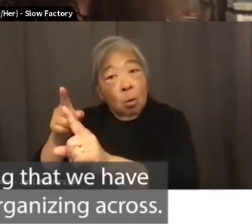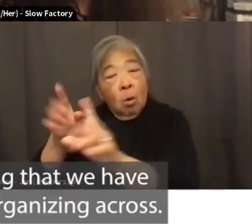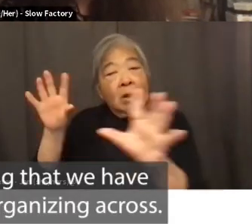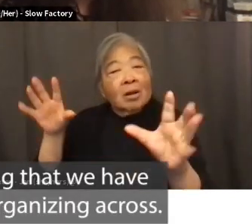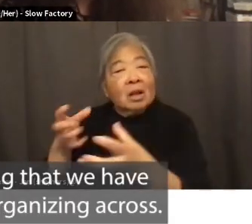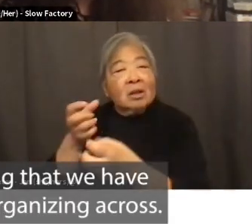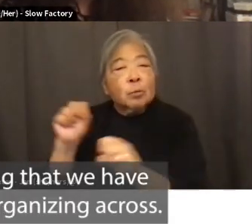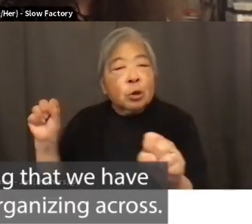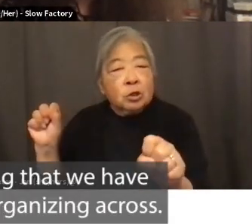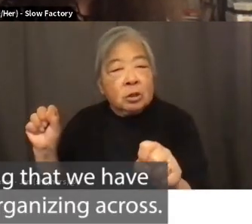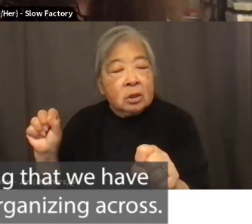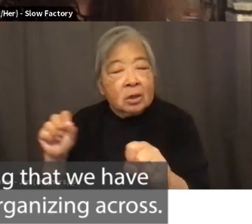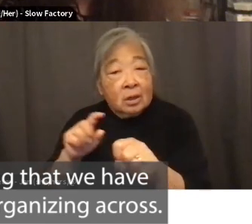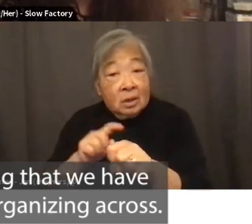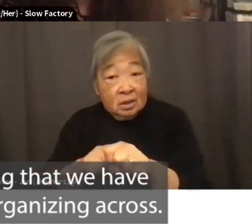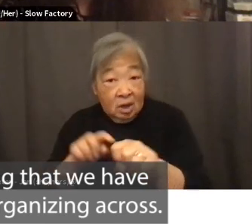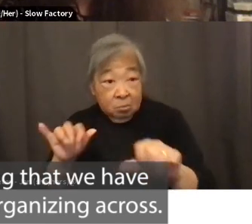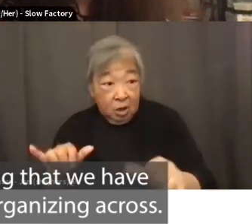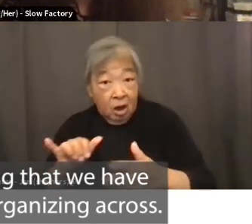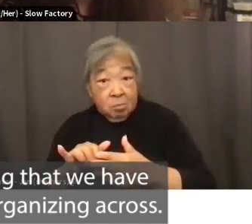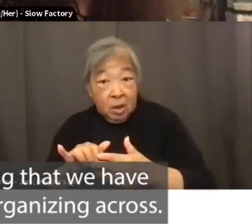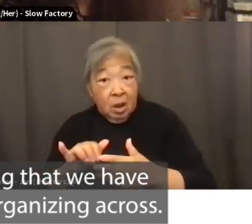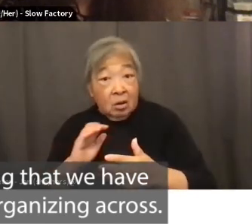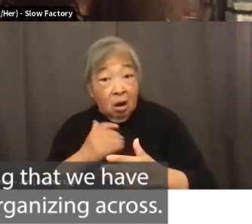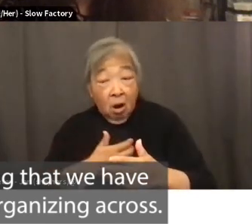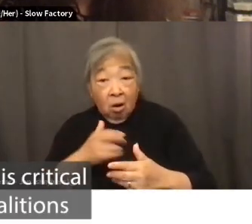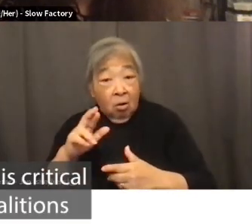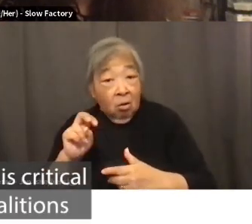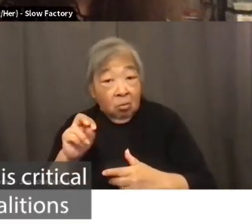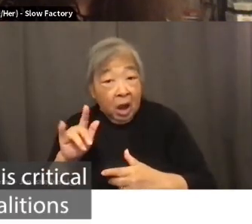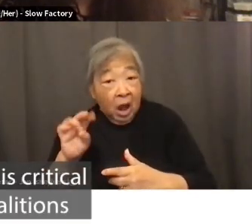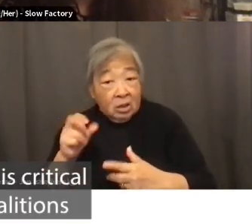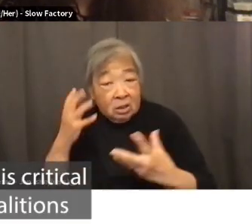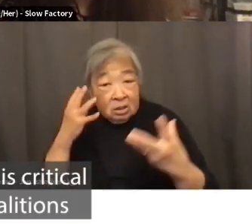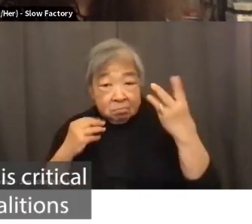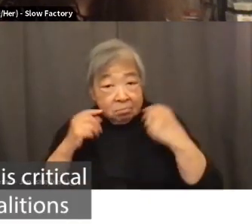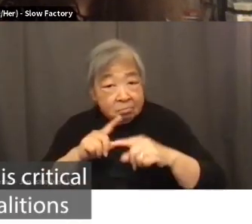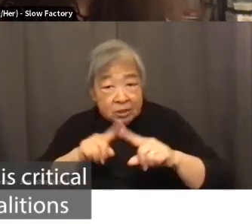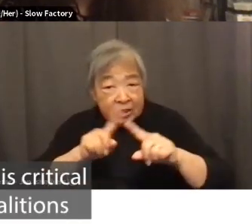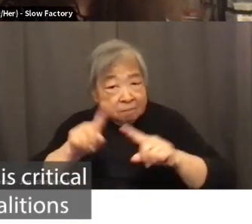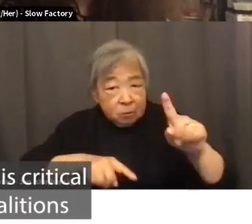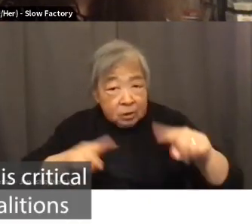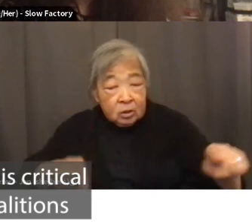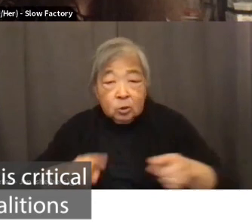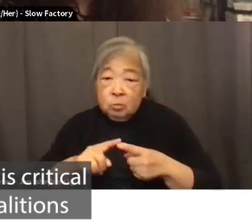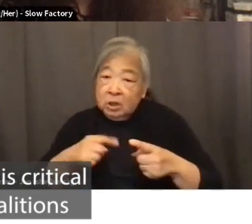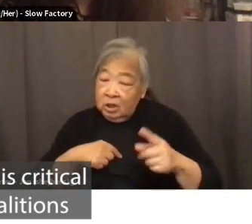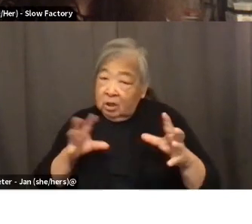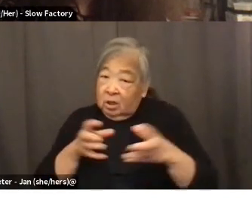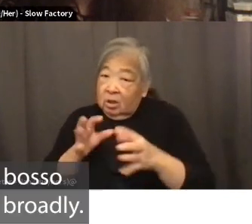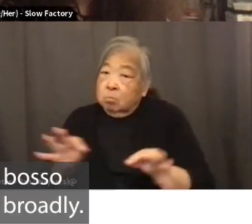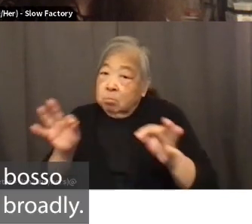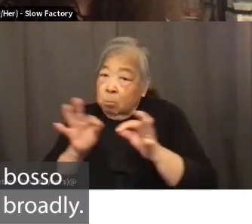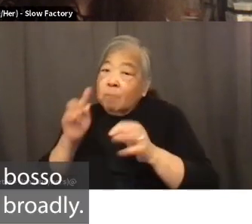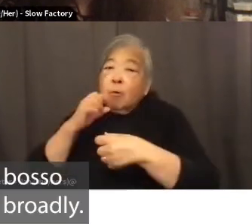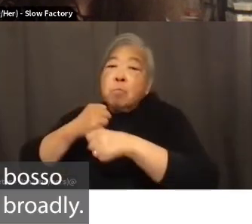also recognizing that we have different realities. Organizing across difference is critical to me for coalitions,